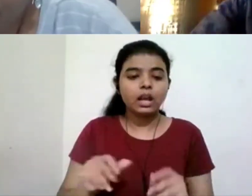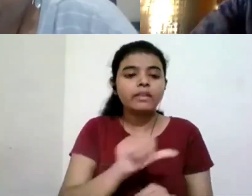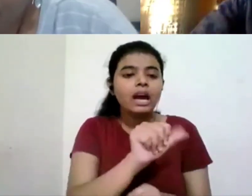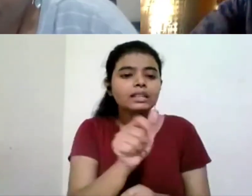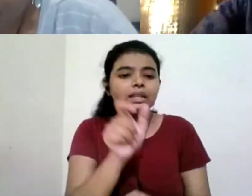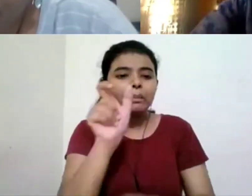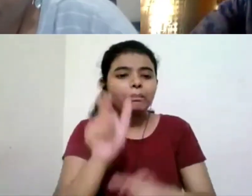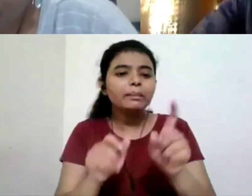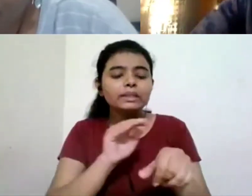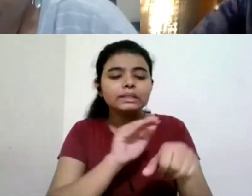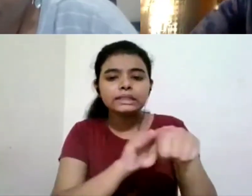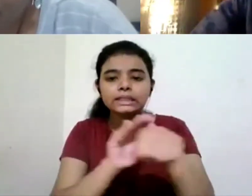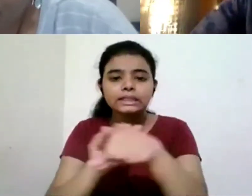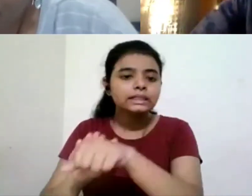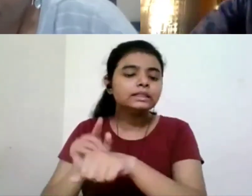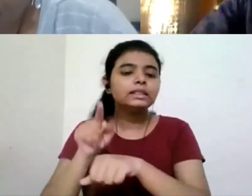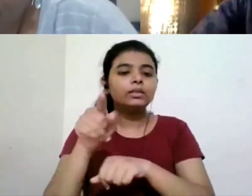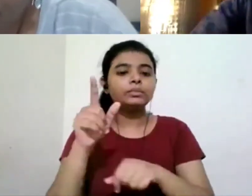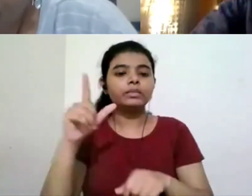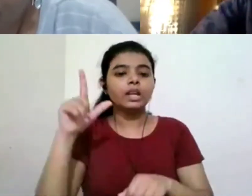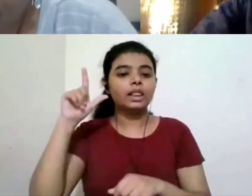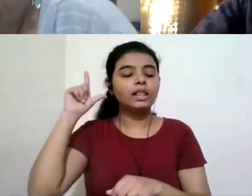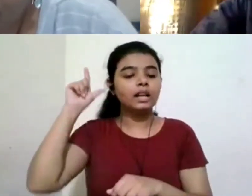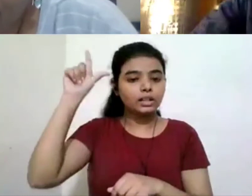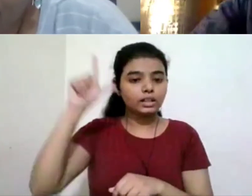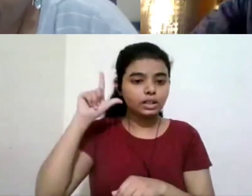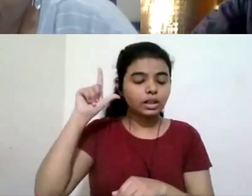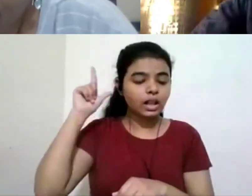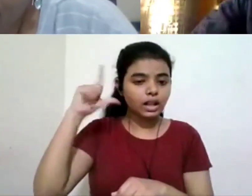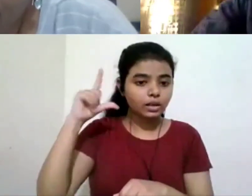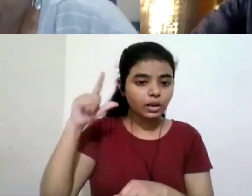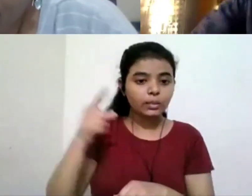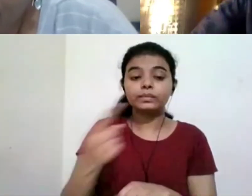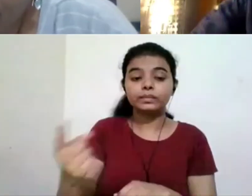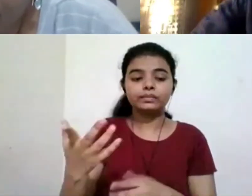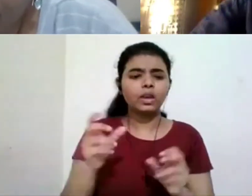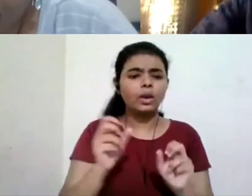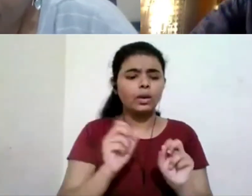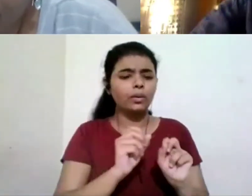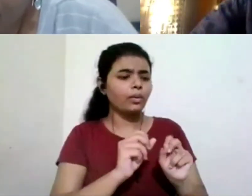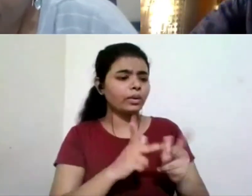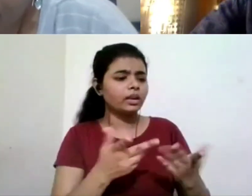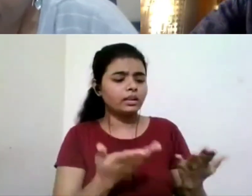I approached in Lucknow, I got to know that, okay,